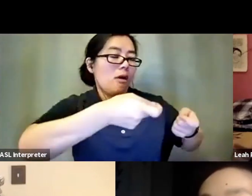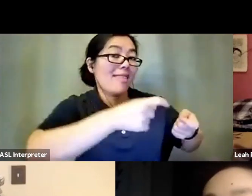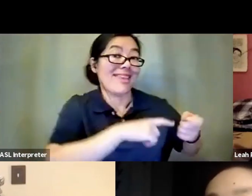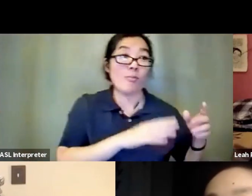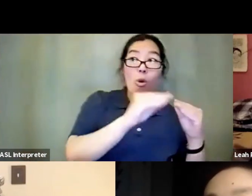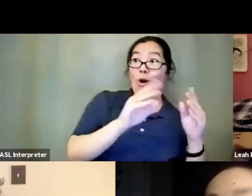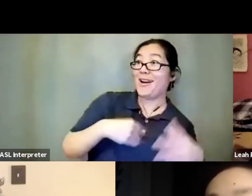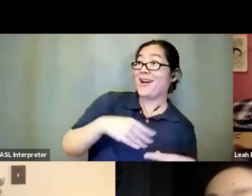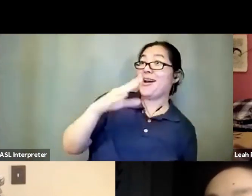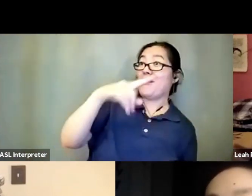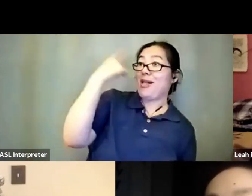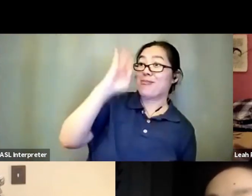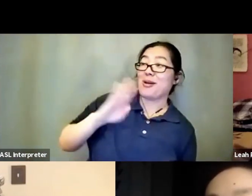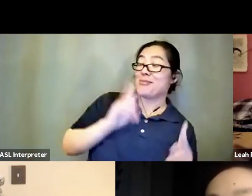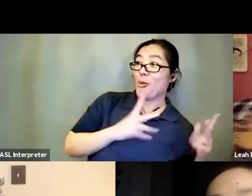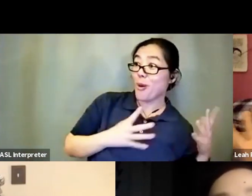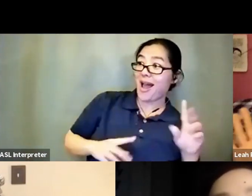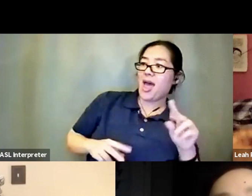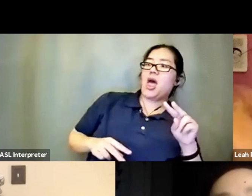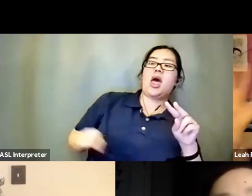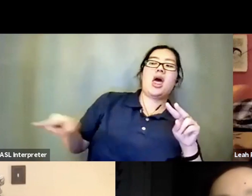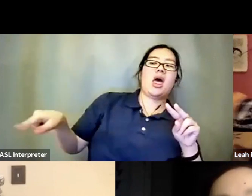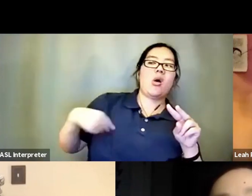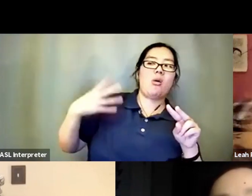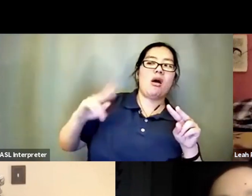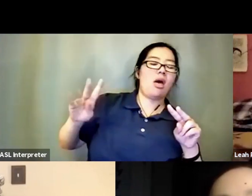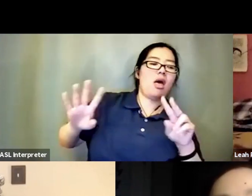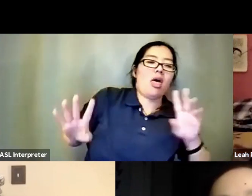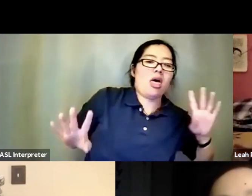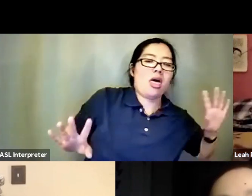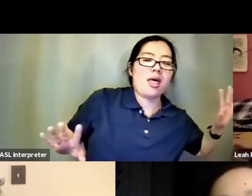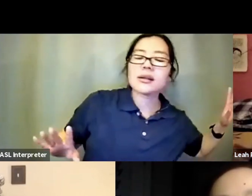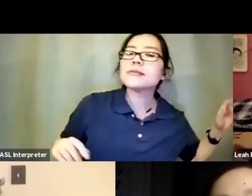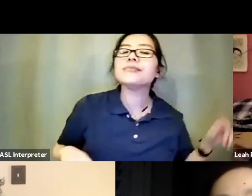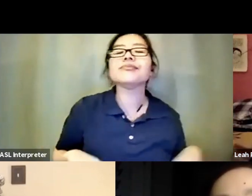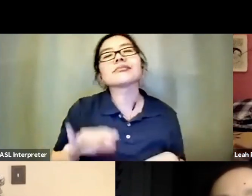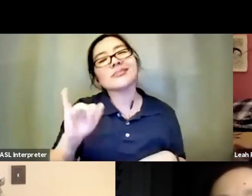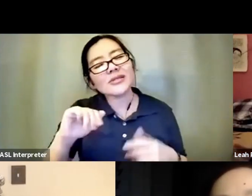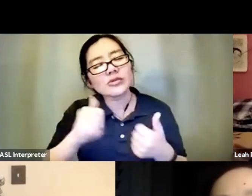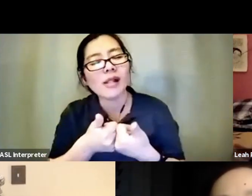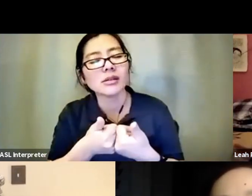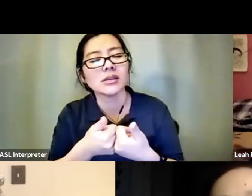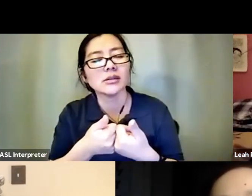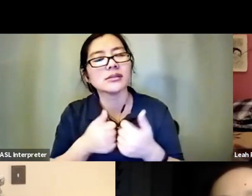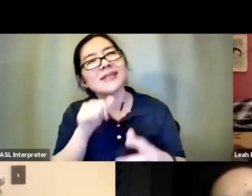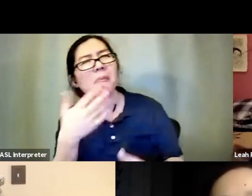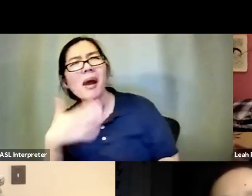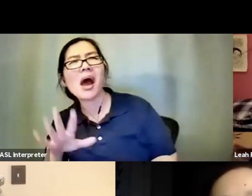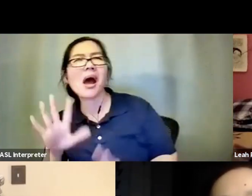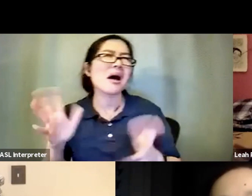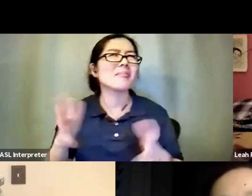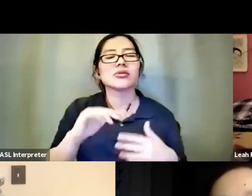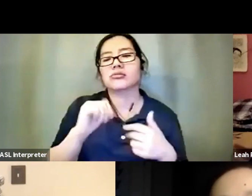that as a dynamic that's challenging, not people that are bad, right? And then to also, for me, I've really